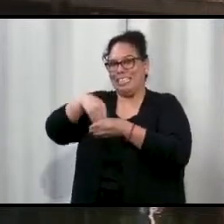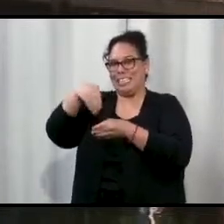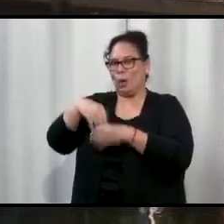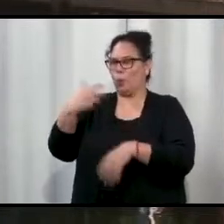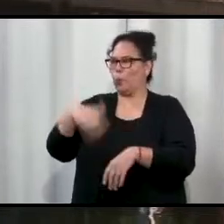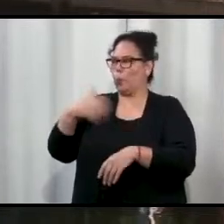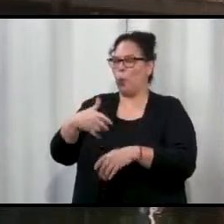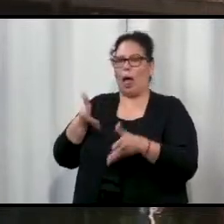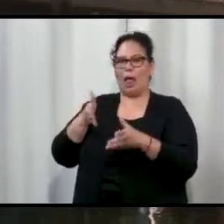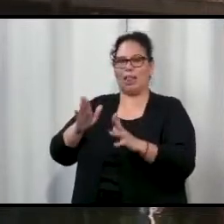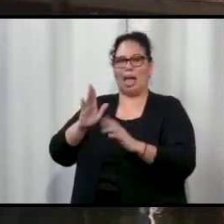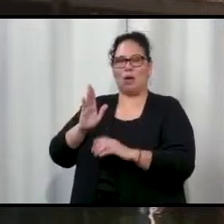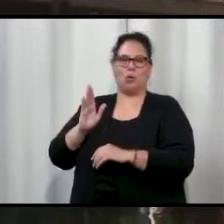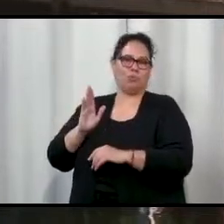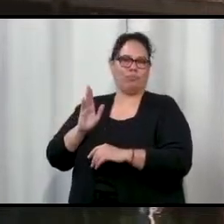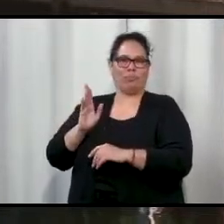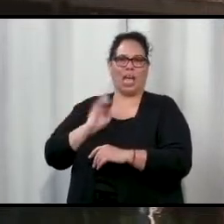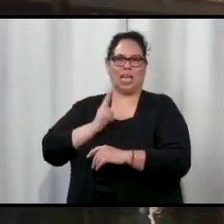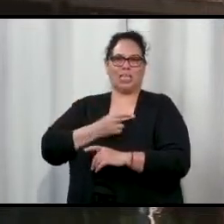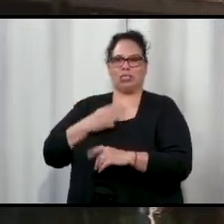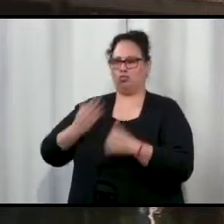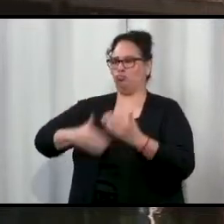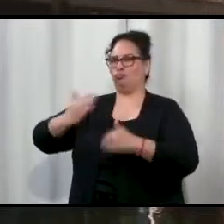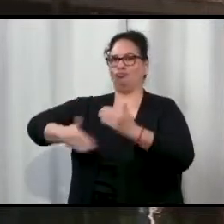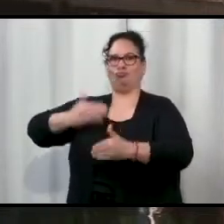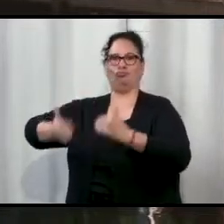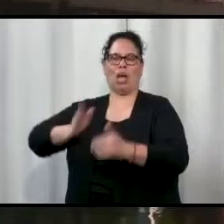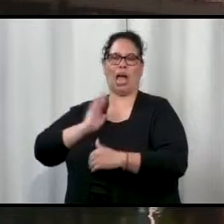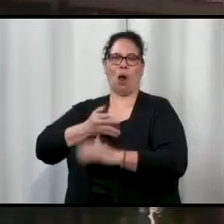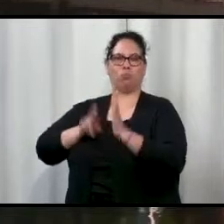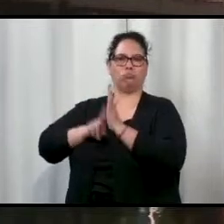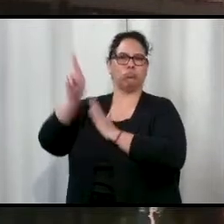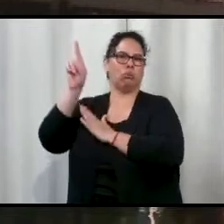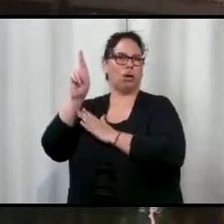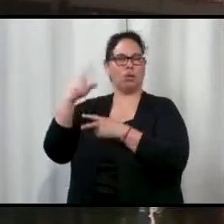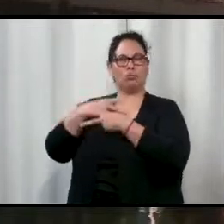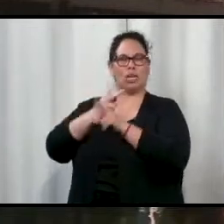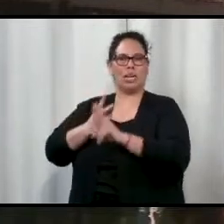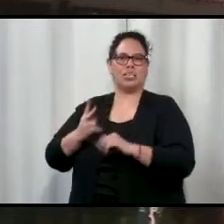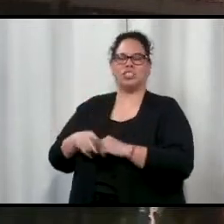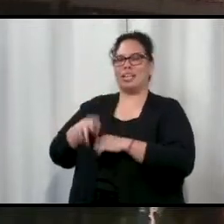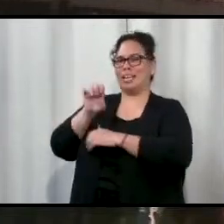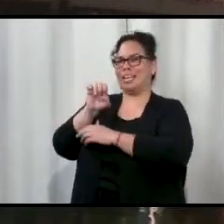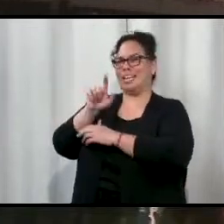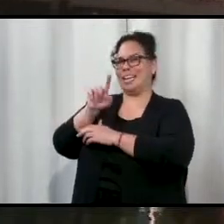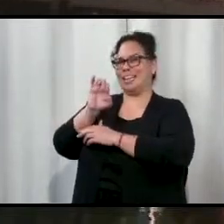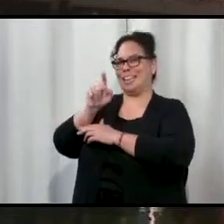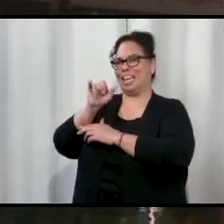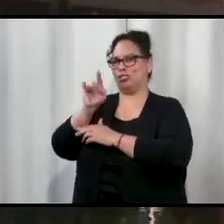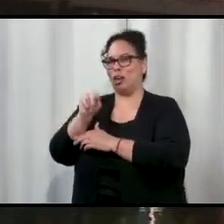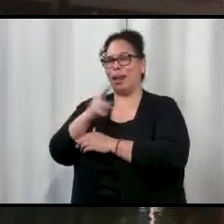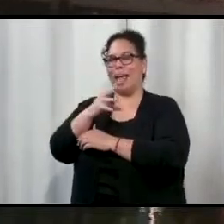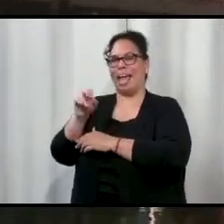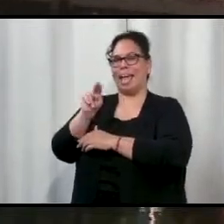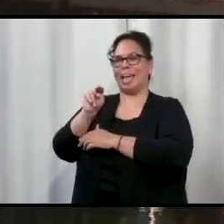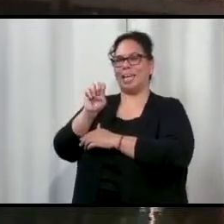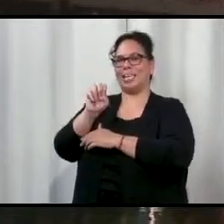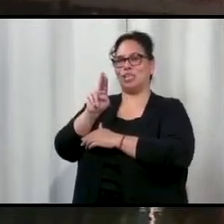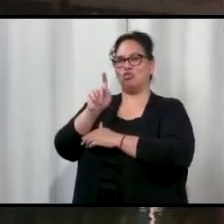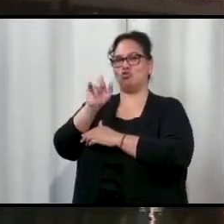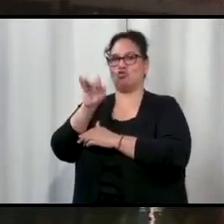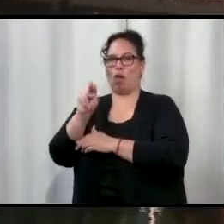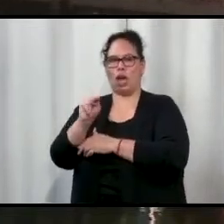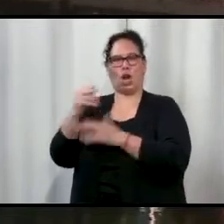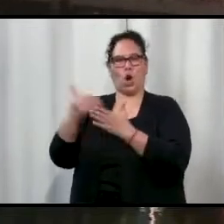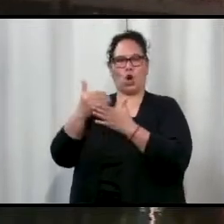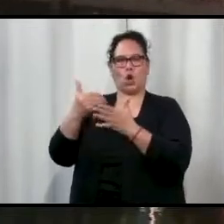us to accelerate our launch production, accelerate the production cadence of Electron, as well as get Neutron, our new launch vehicle, to the